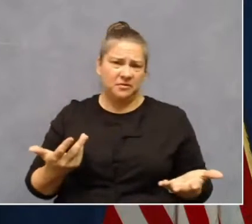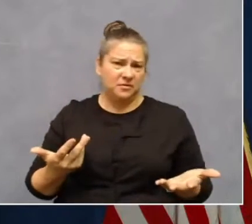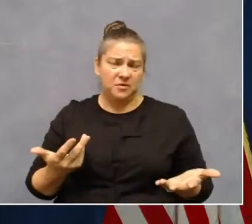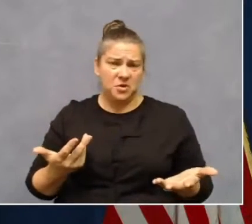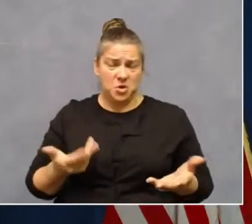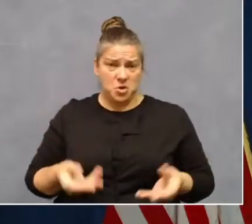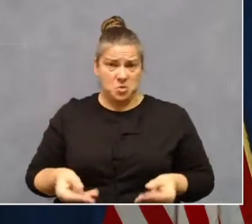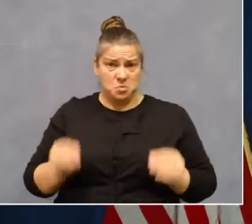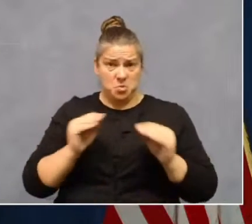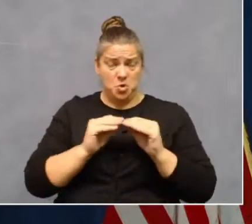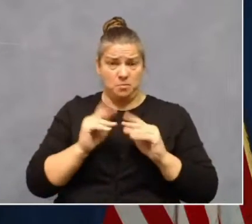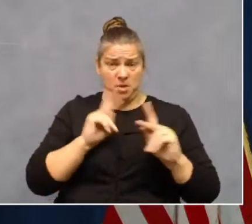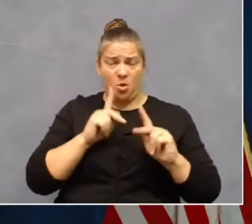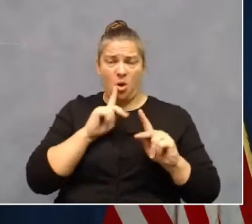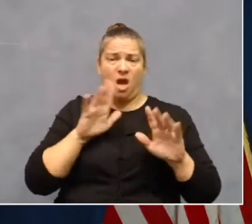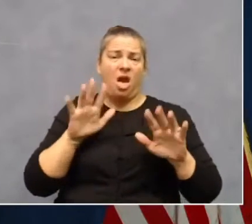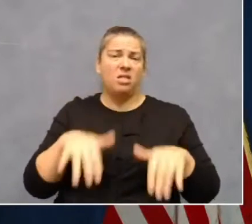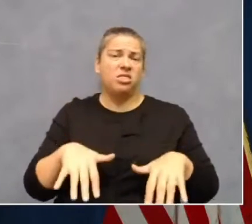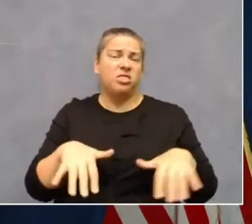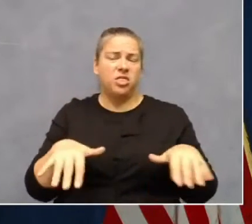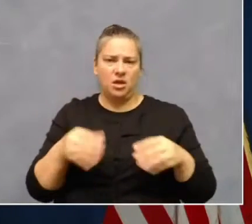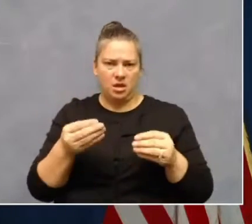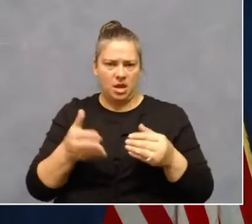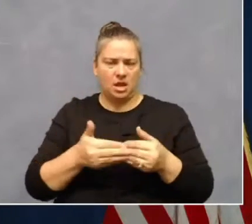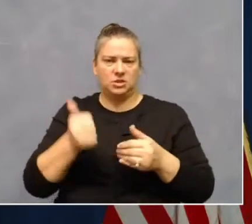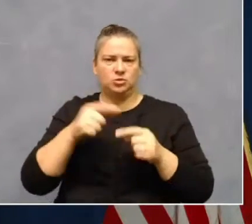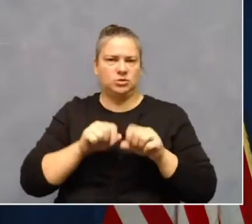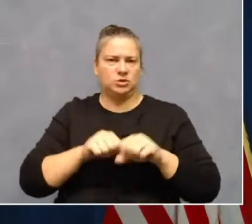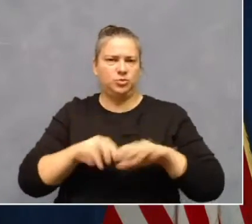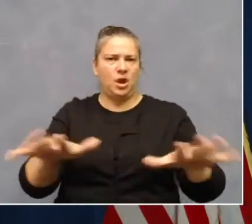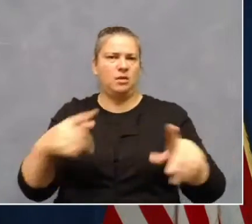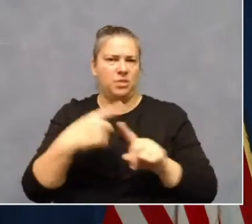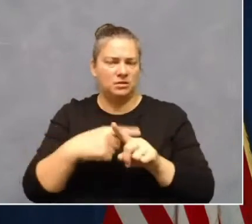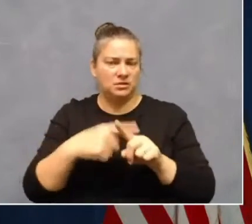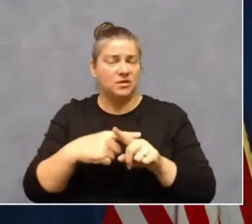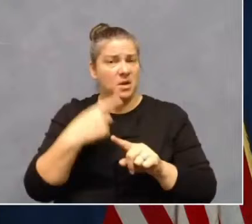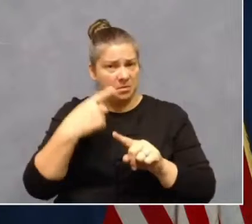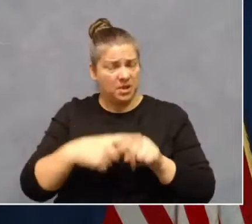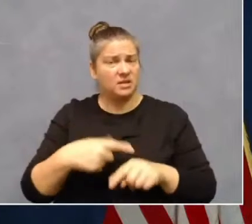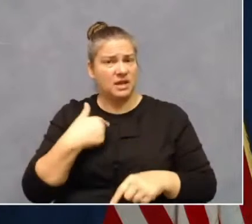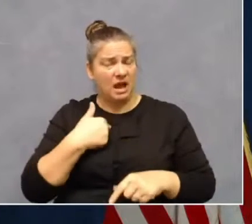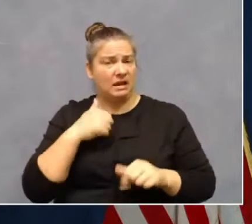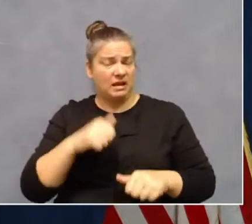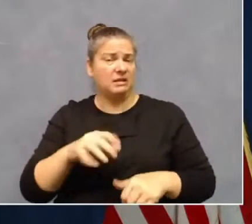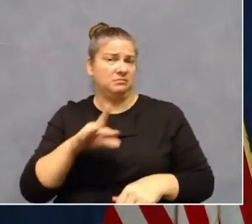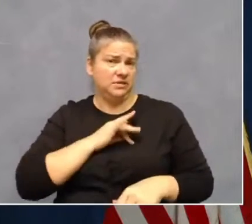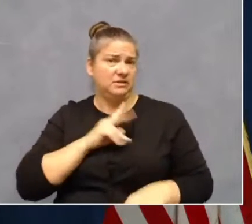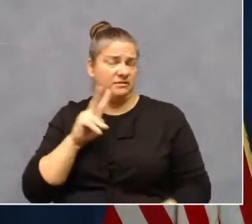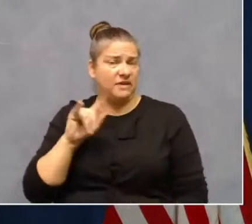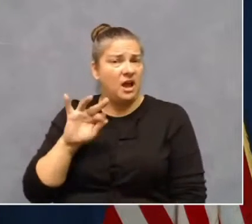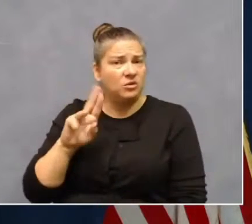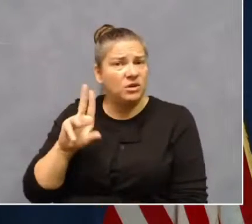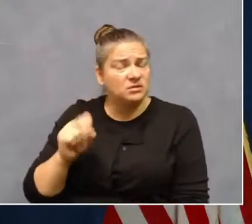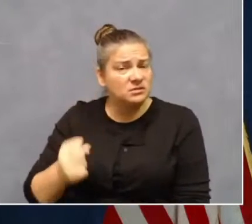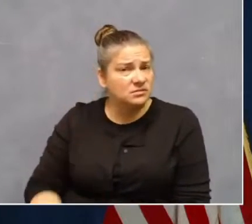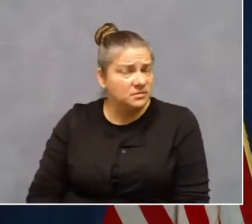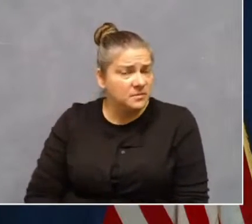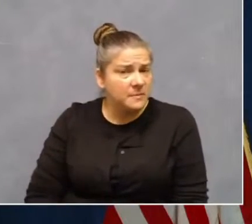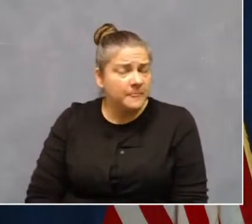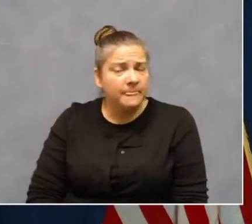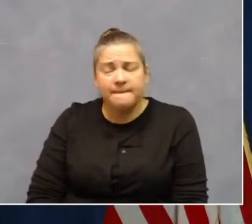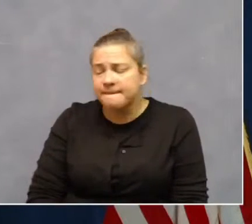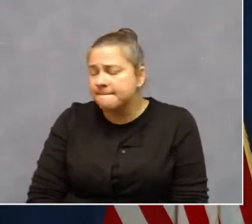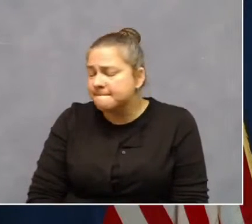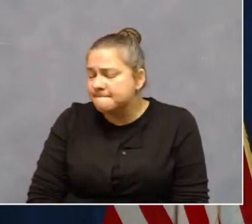who are casual about it, the more it spreads, the more that you personally are likely to get the virus. Karen? Touching